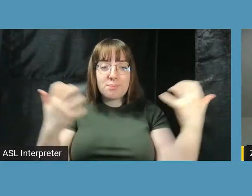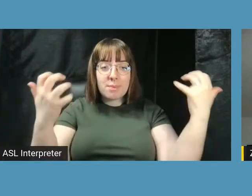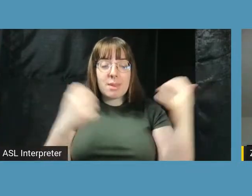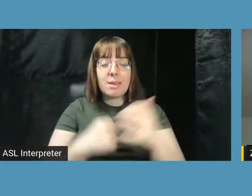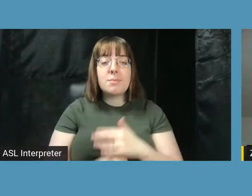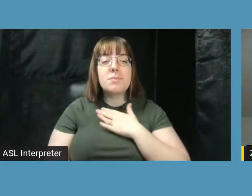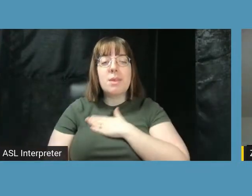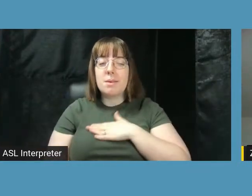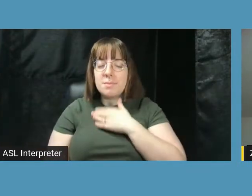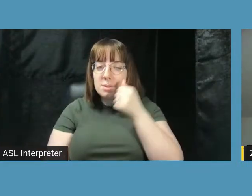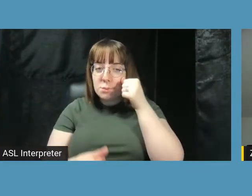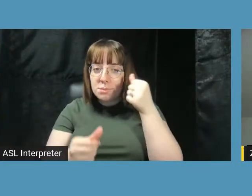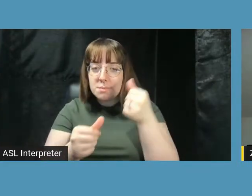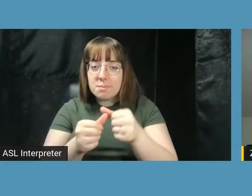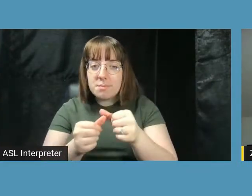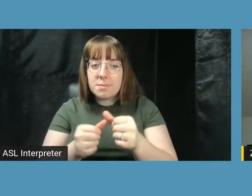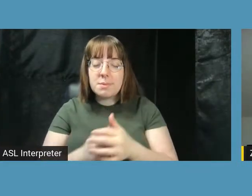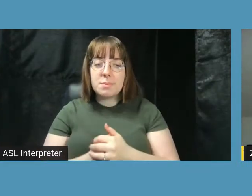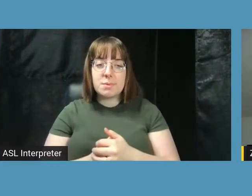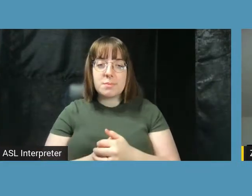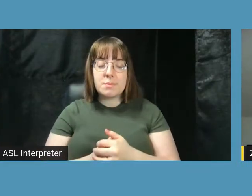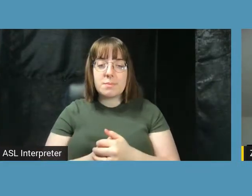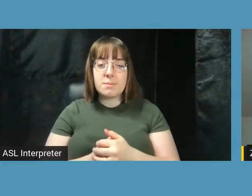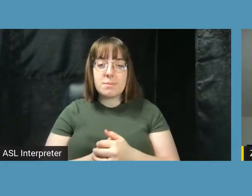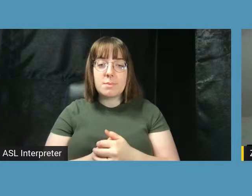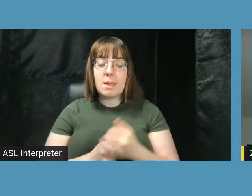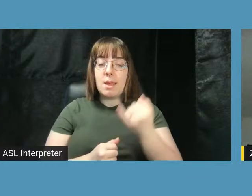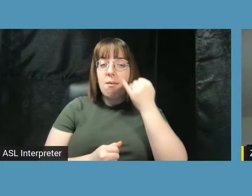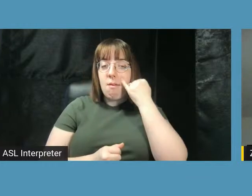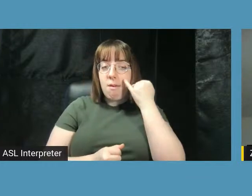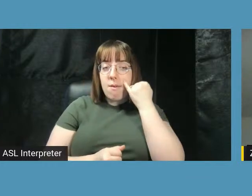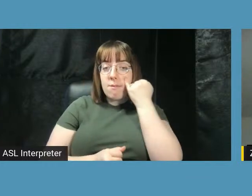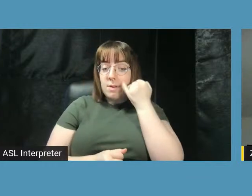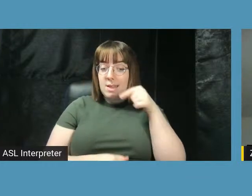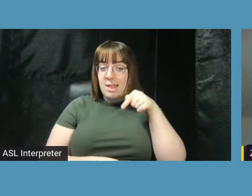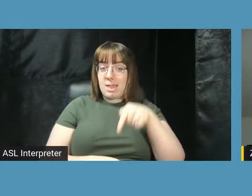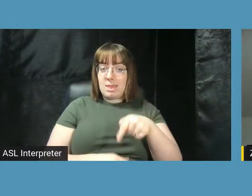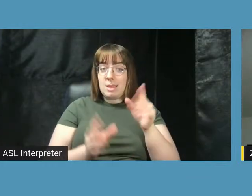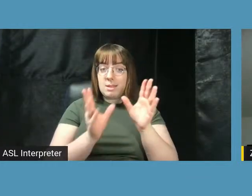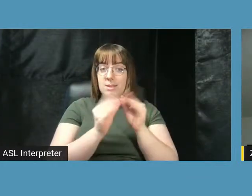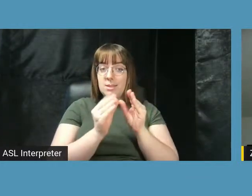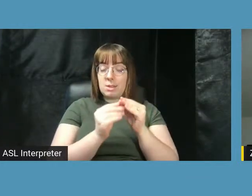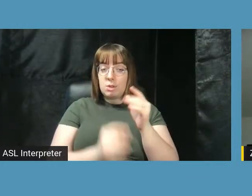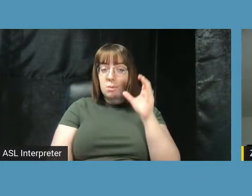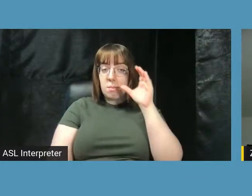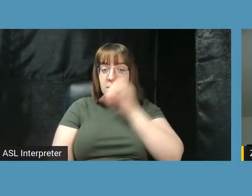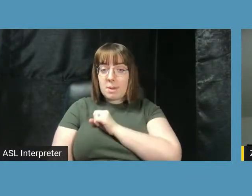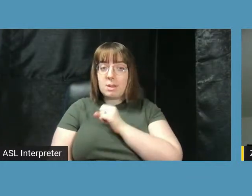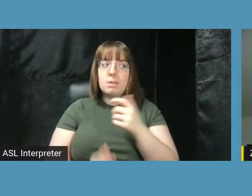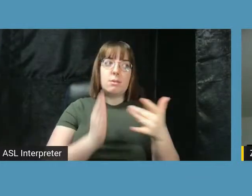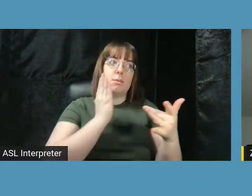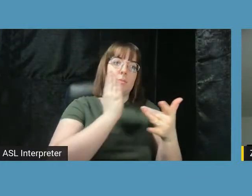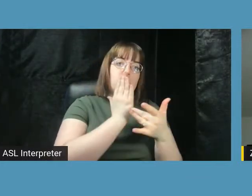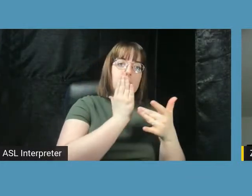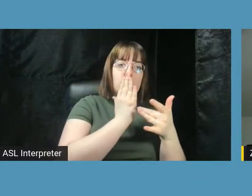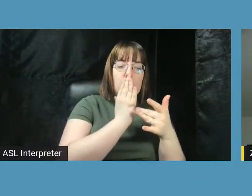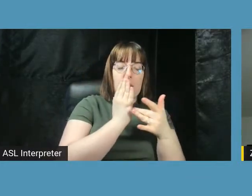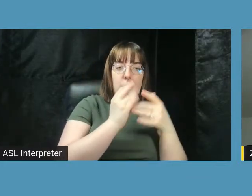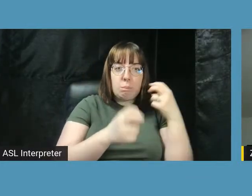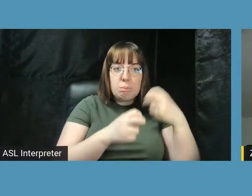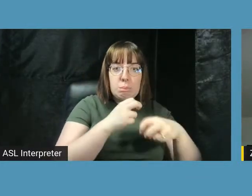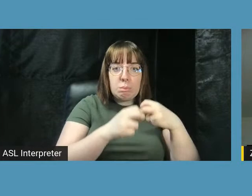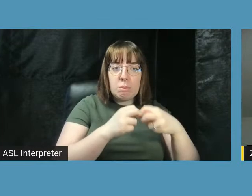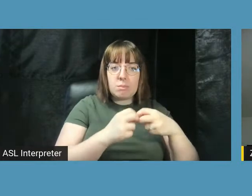Please remember that if you missed any of this session due to some streaming tech glitches that we had at the